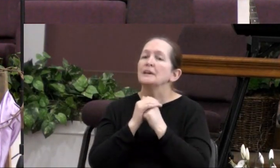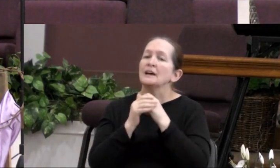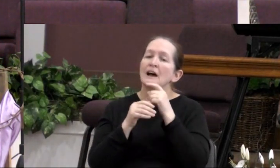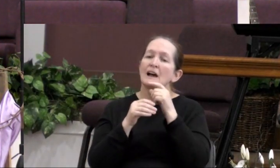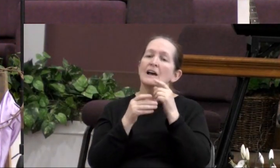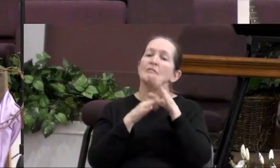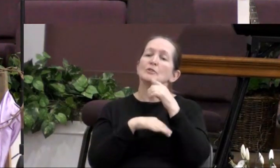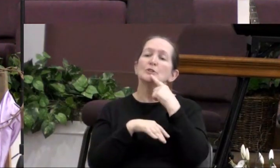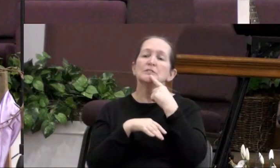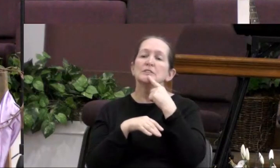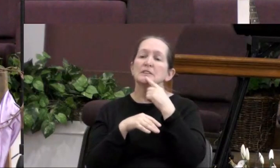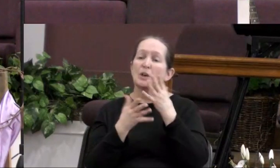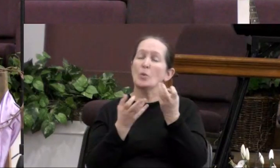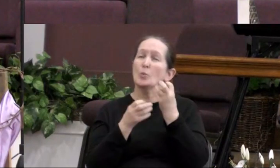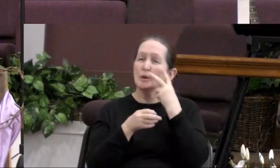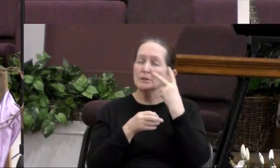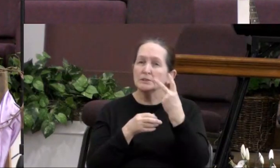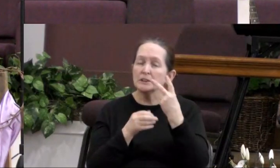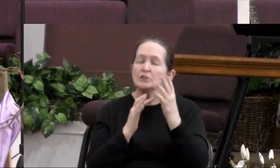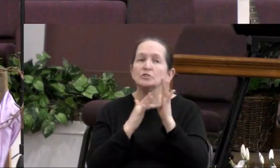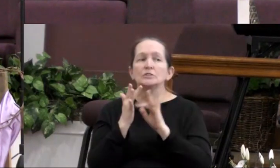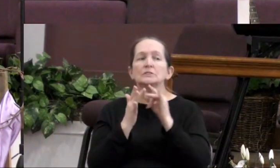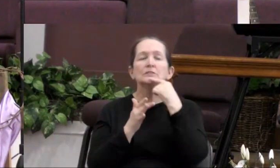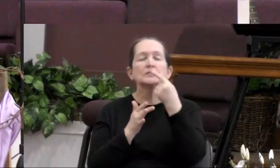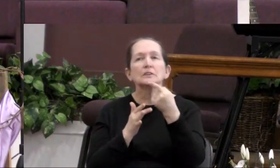want to regain my sight." Jesus says,